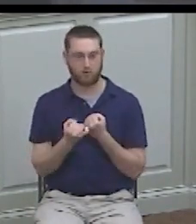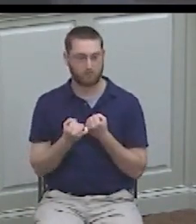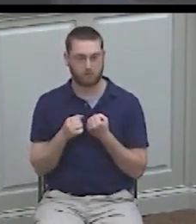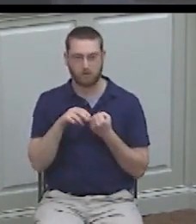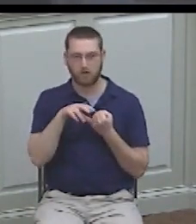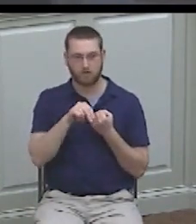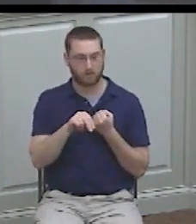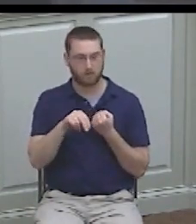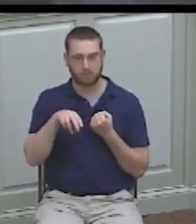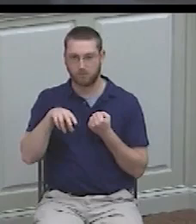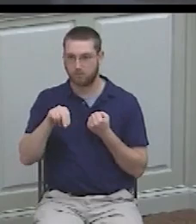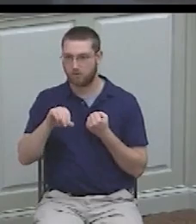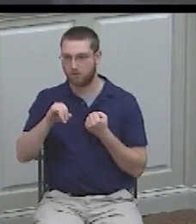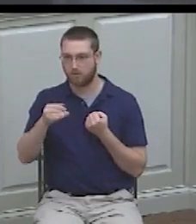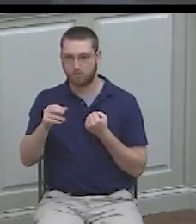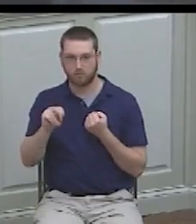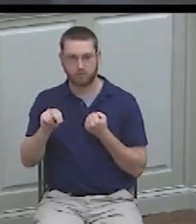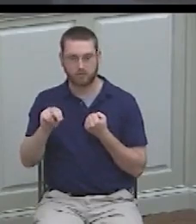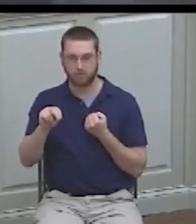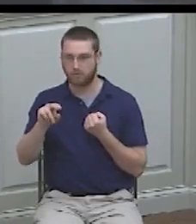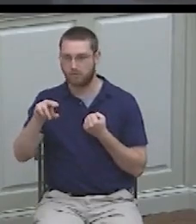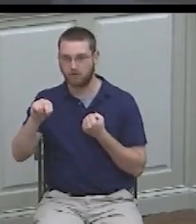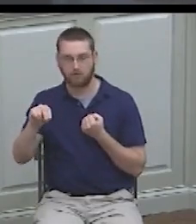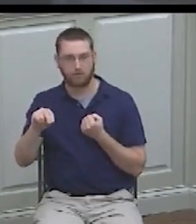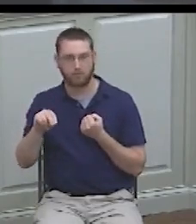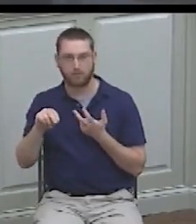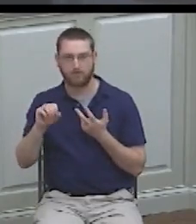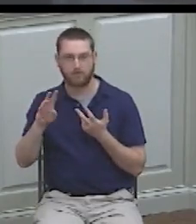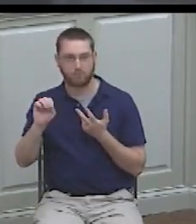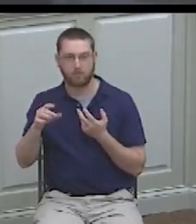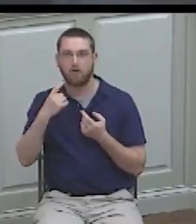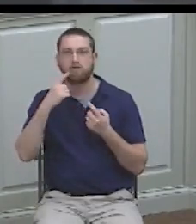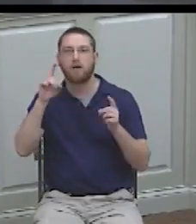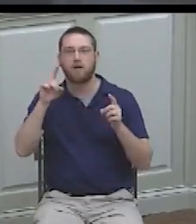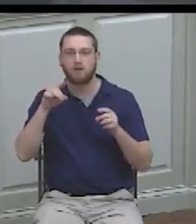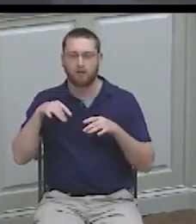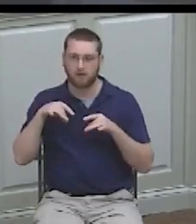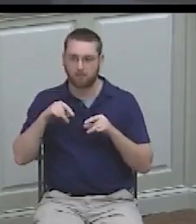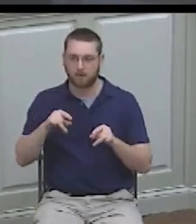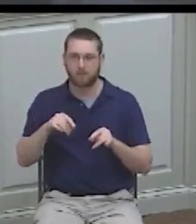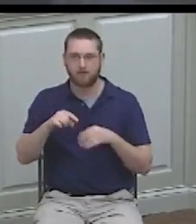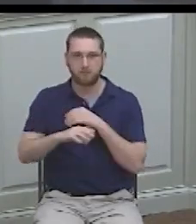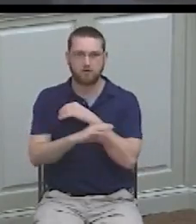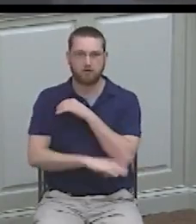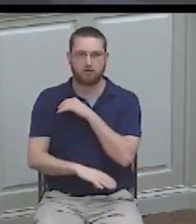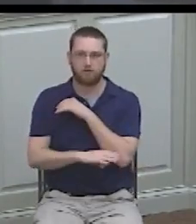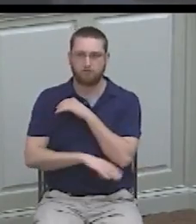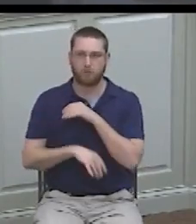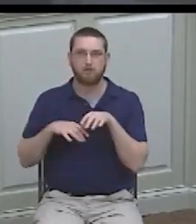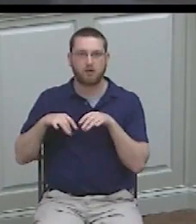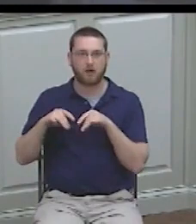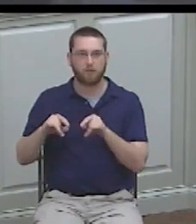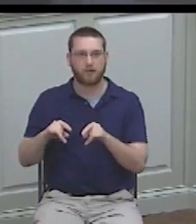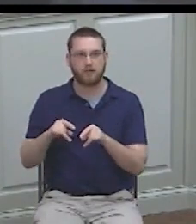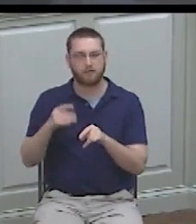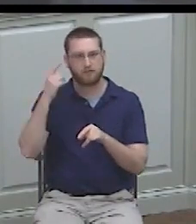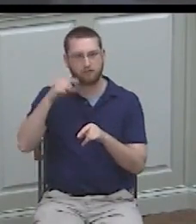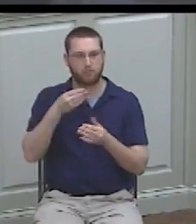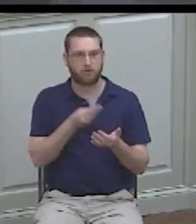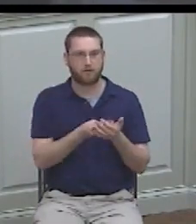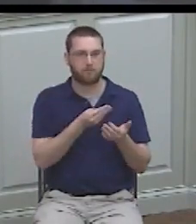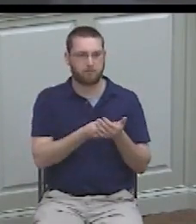December, or January. So we were a little late getting our trees in, but this fall's planting is what this money is for.